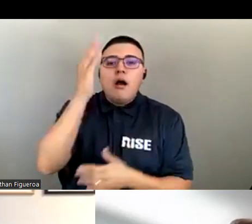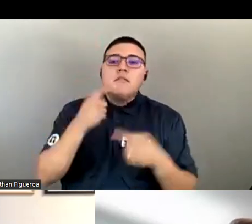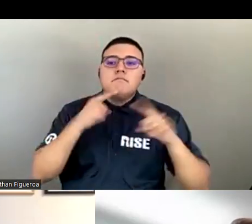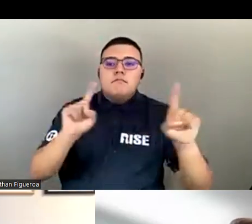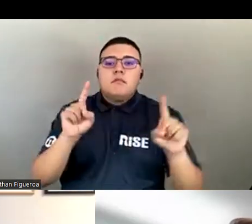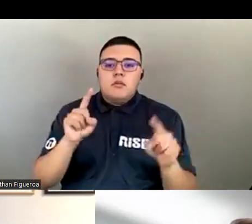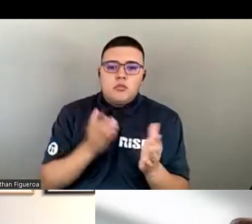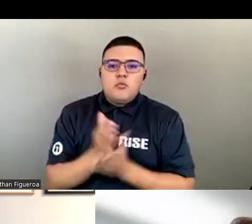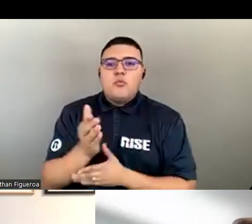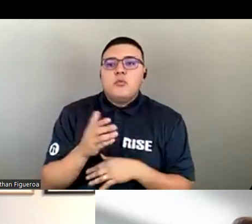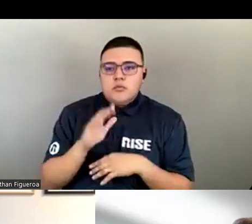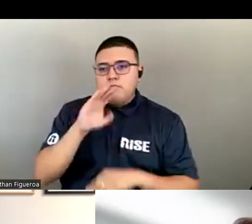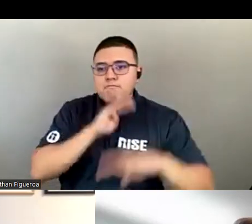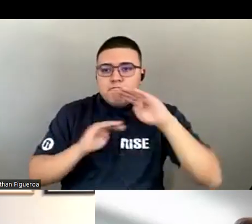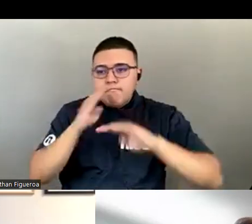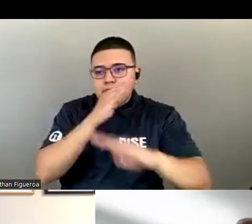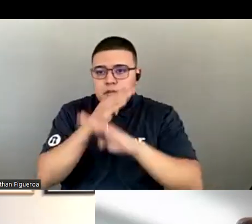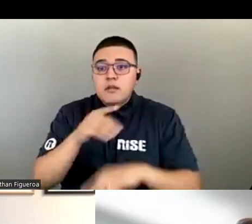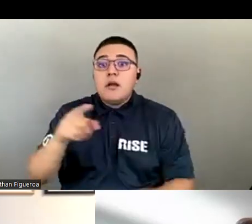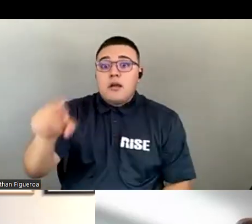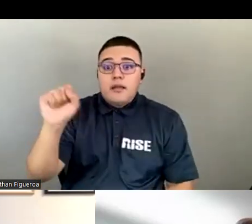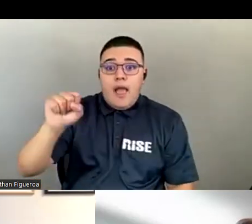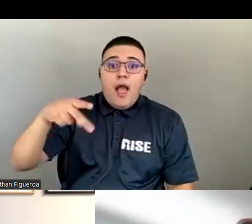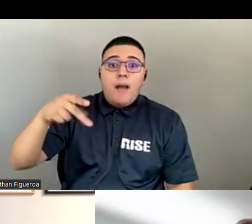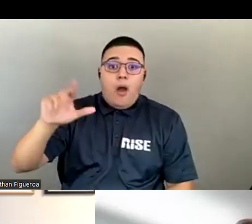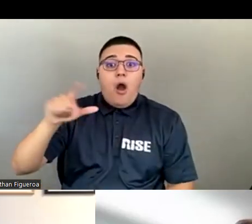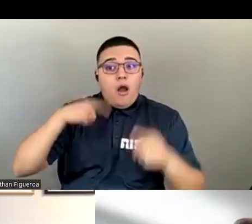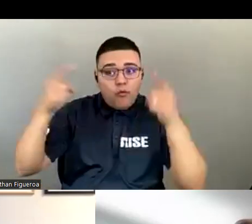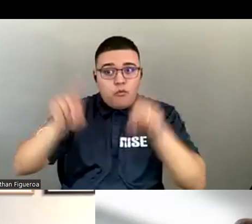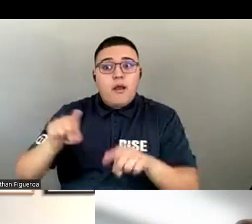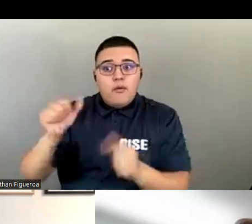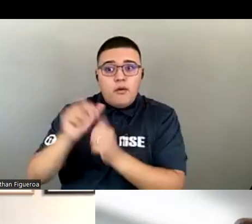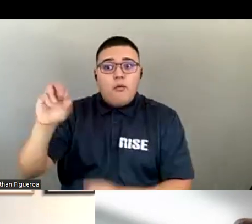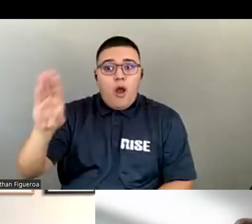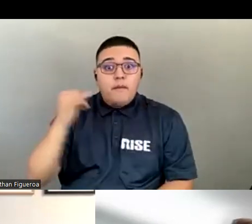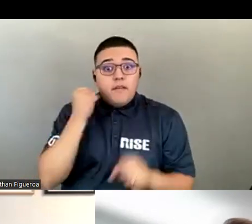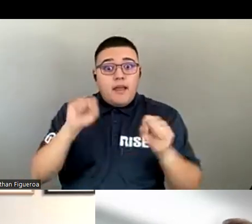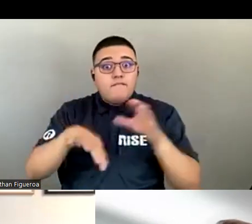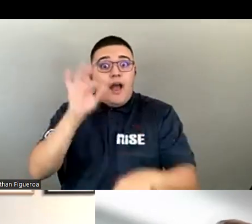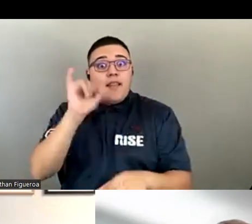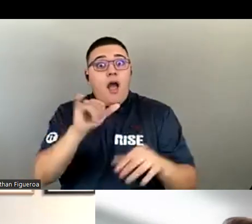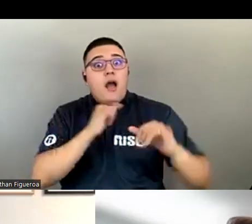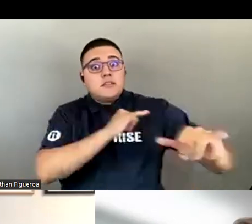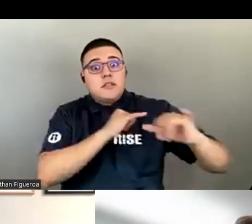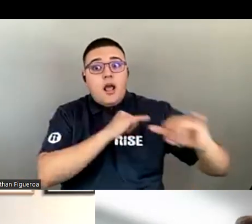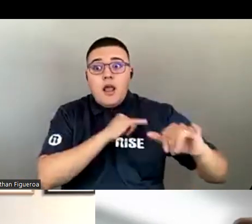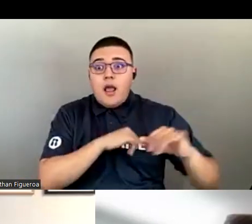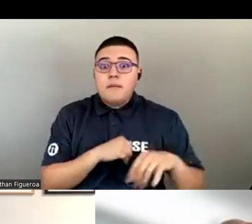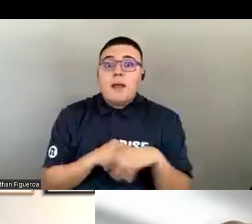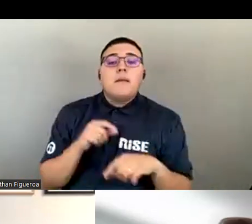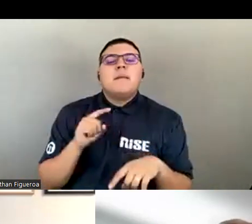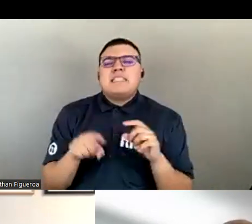And Rob, I'll say I 100% agree. Definitely better if you can find that co-alignment, but it can be challenging